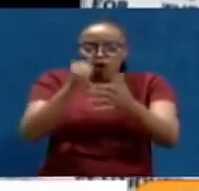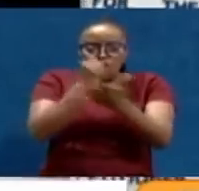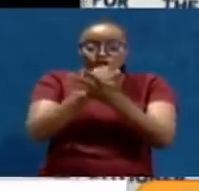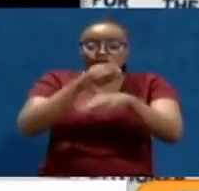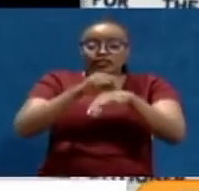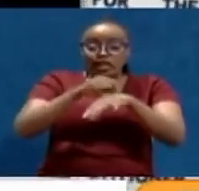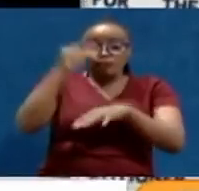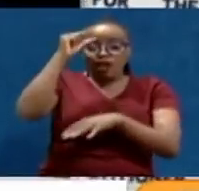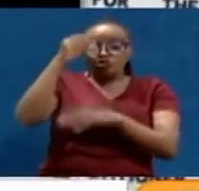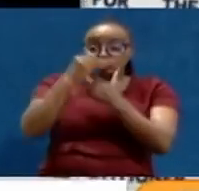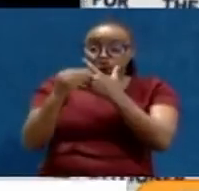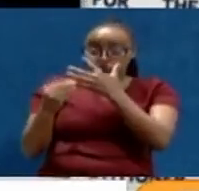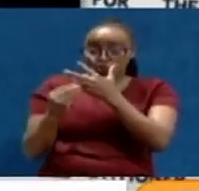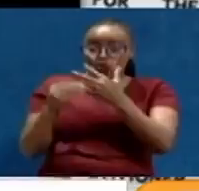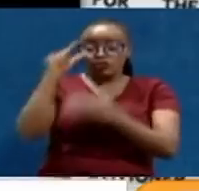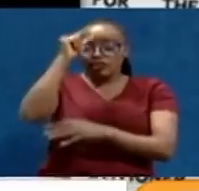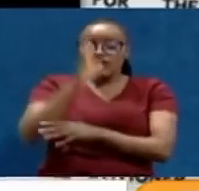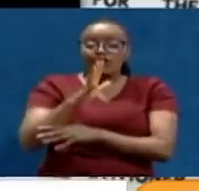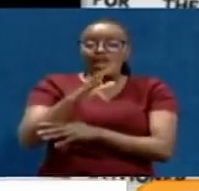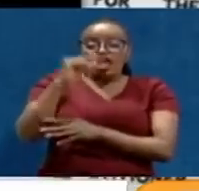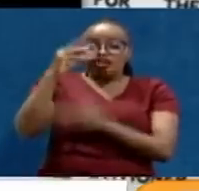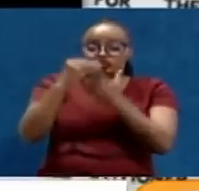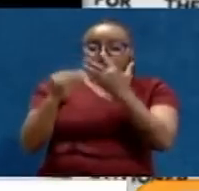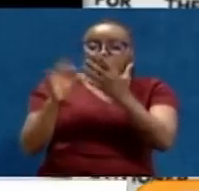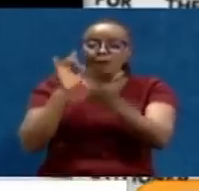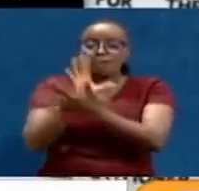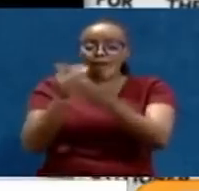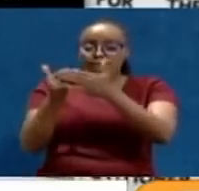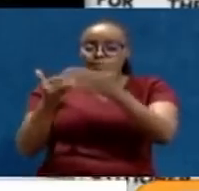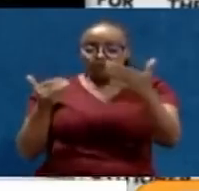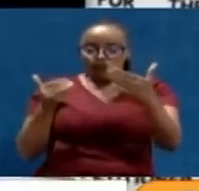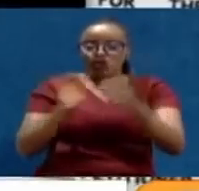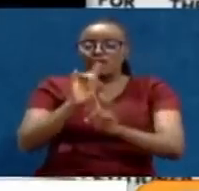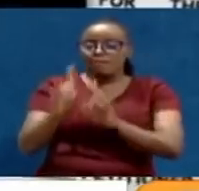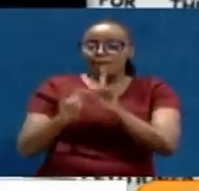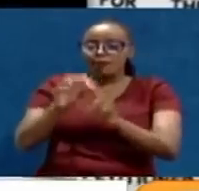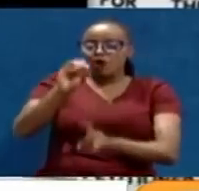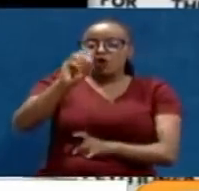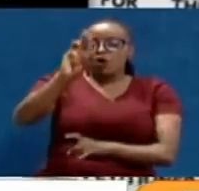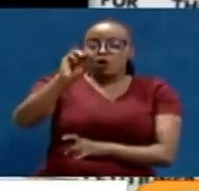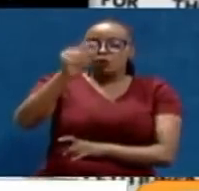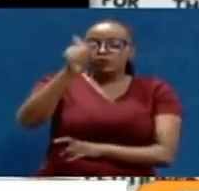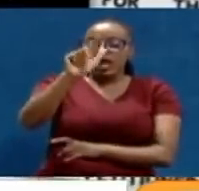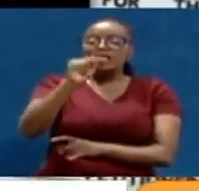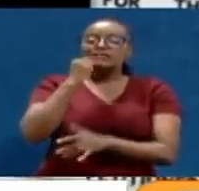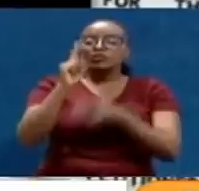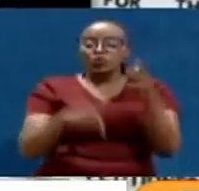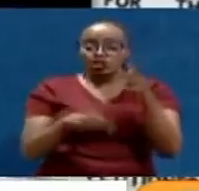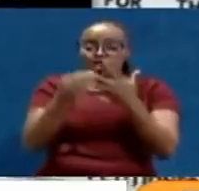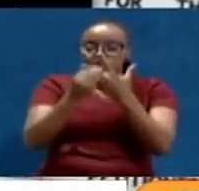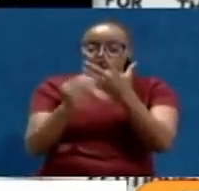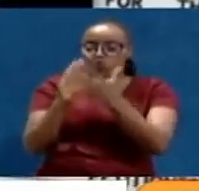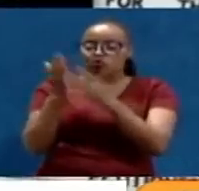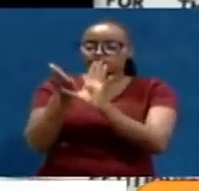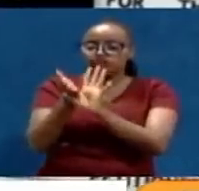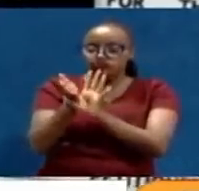when Sonko was governor and that Sonko was impeached before her vetting. Omtatah further argues that Sonko's withdrawal of